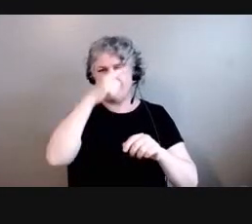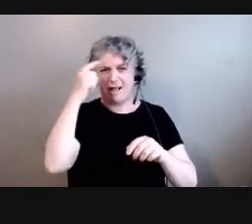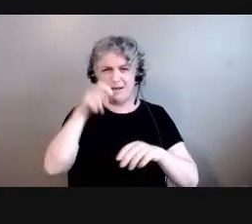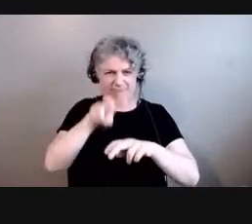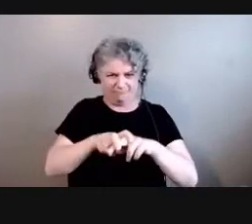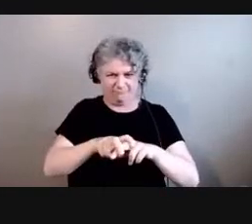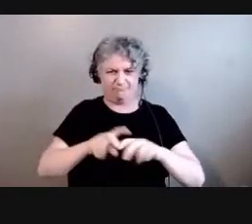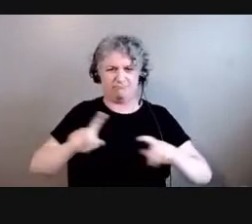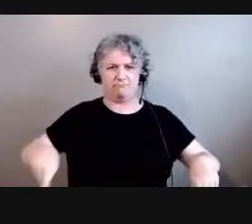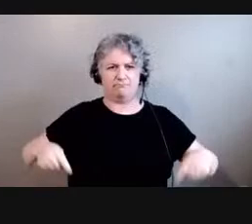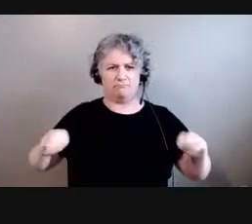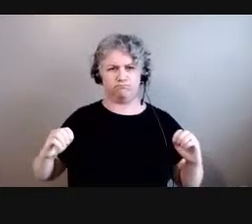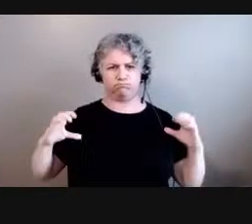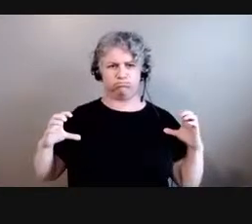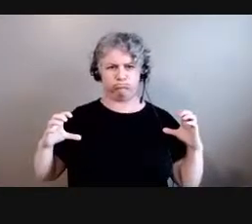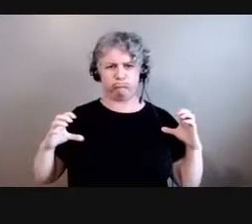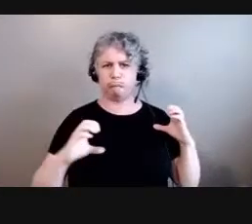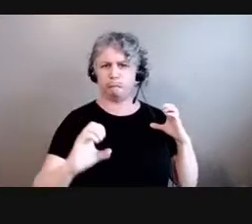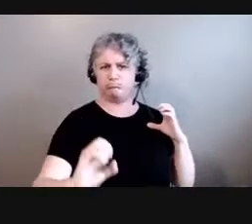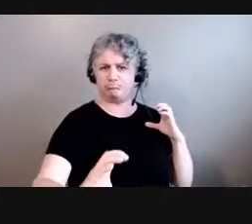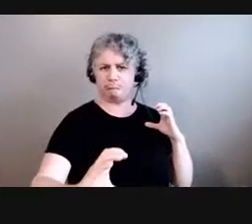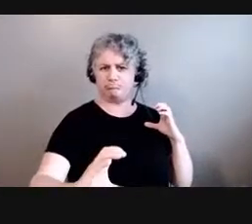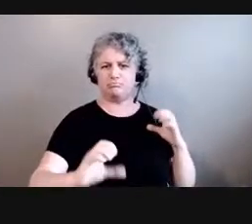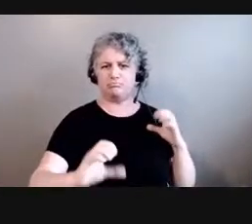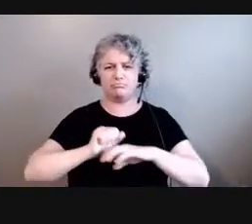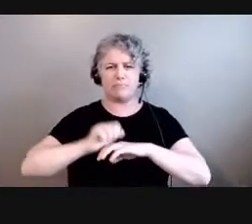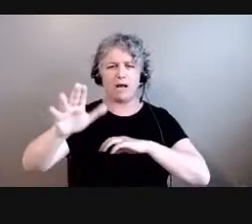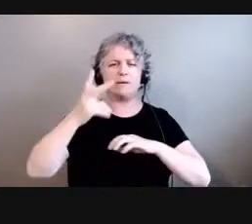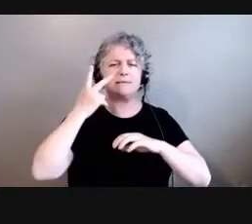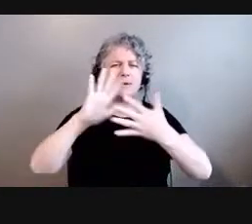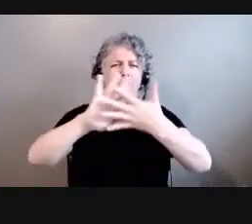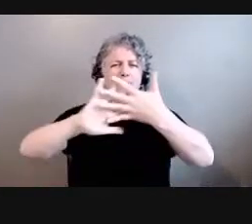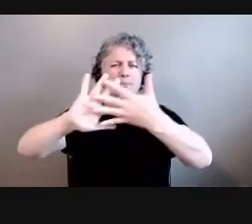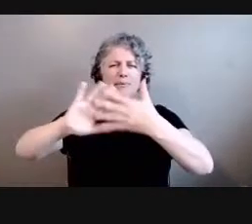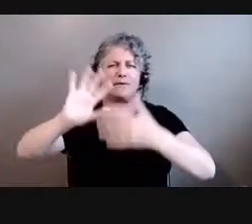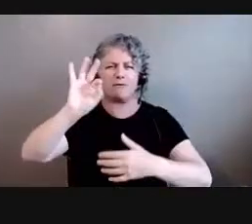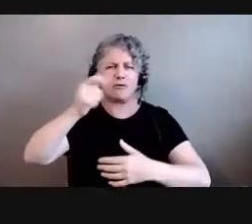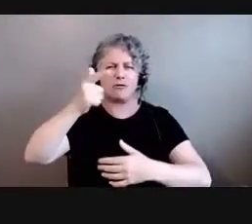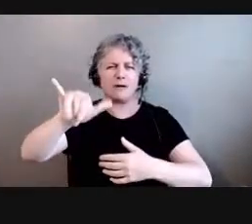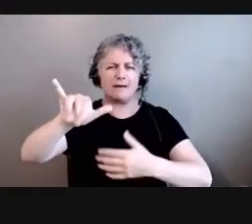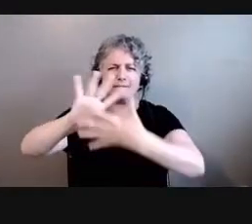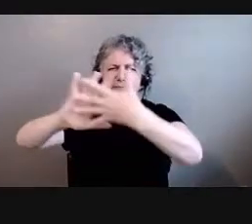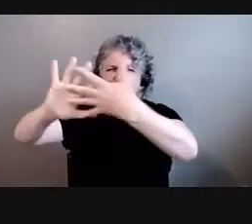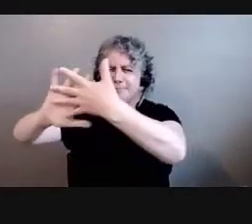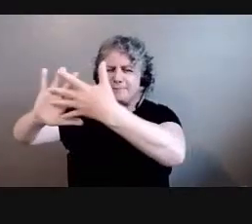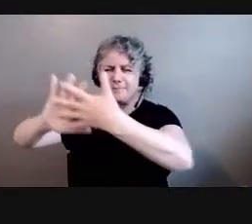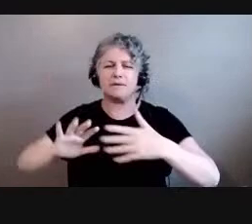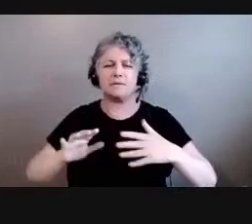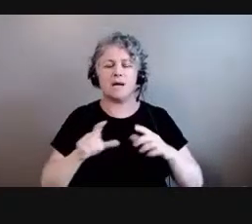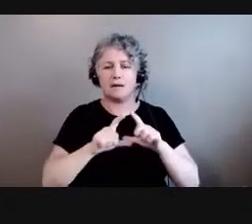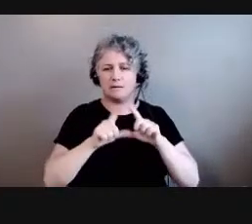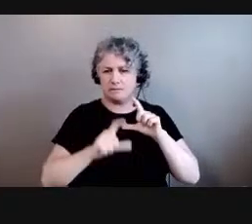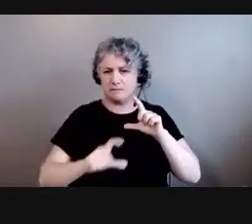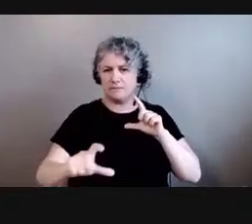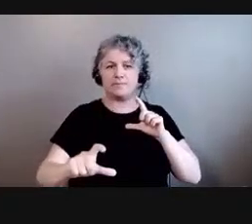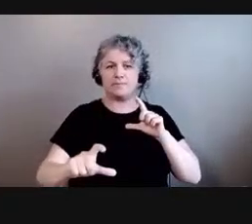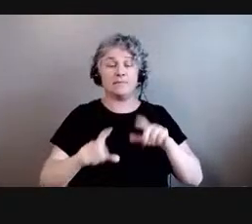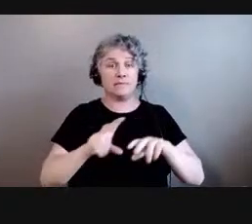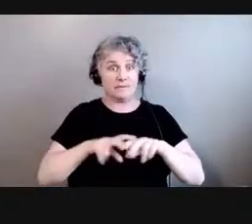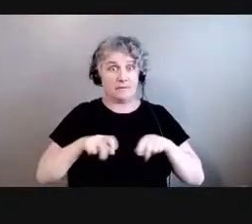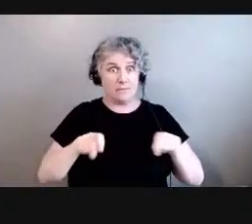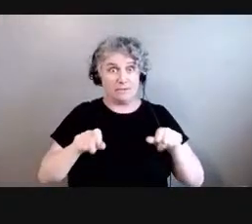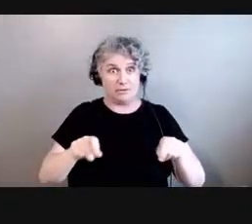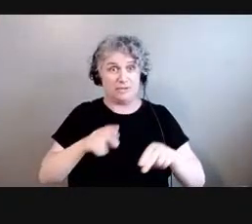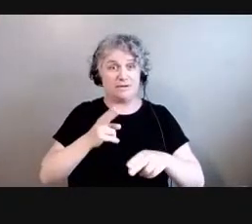field with a mountain barely visible in the background due to fog. This wheelchair is called the